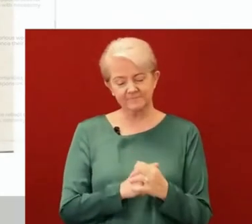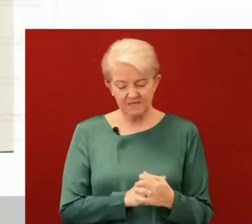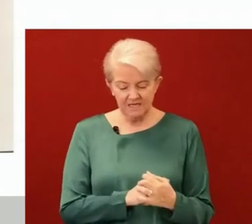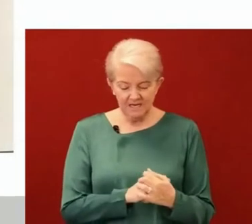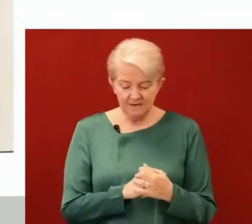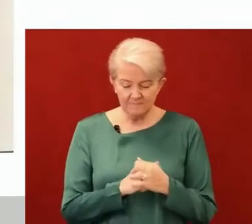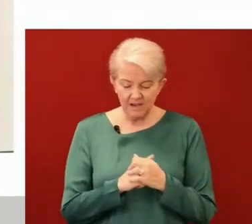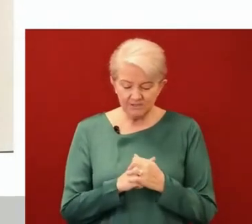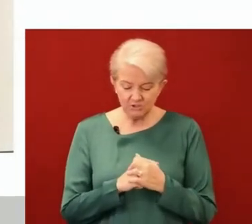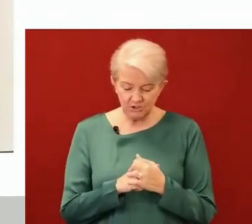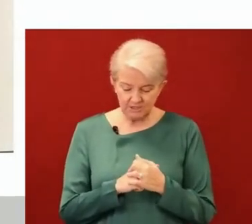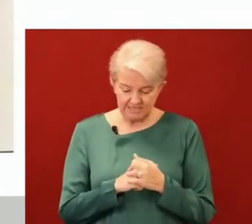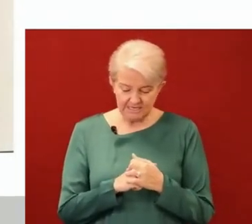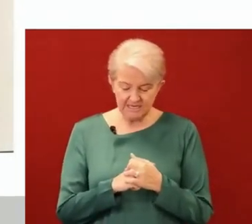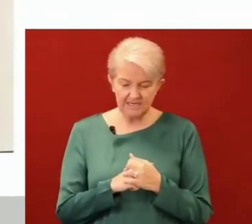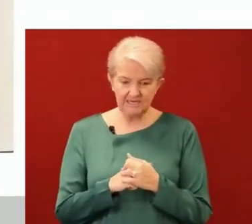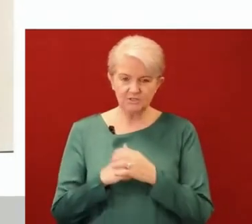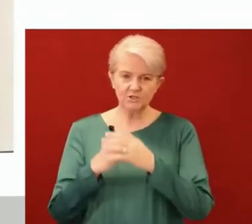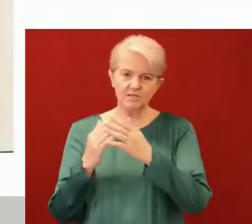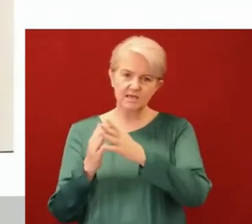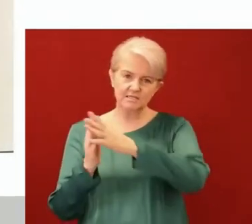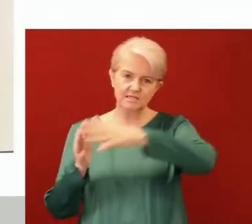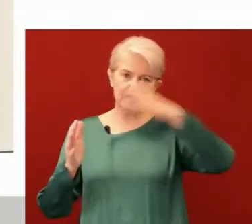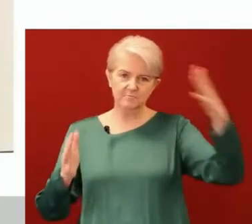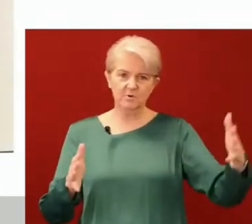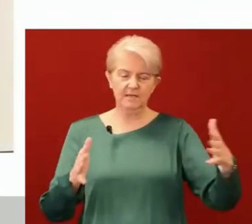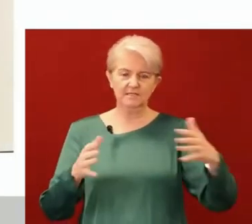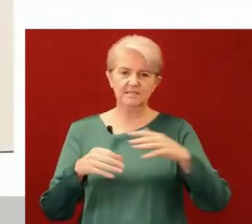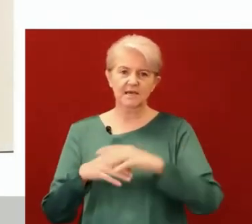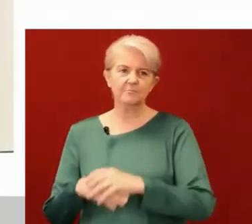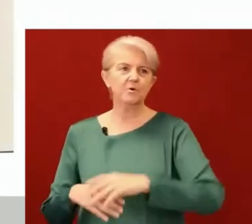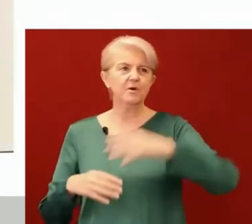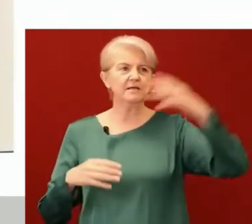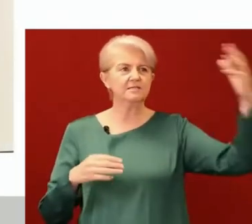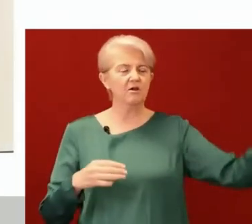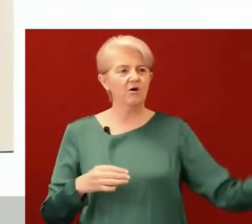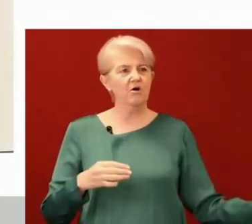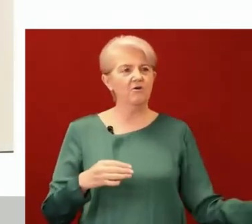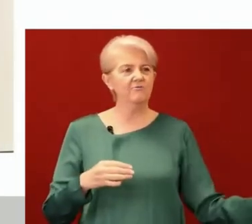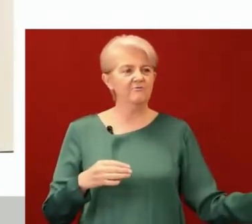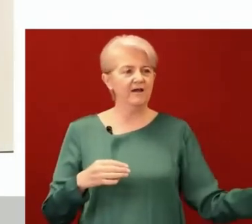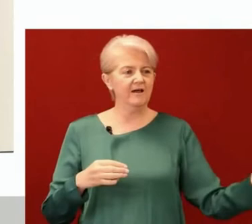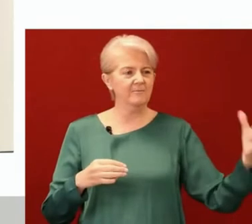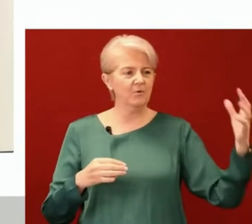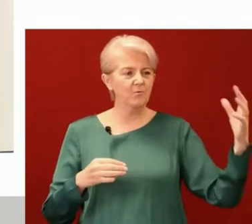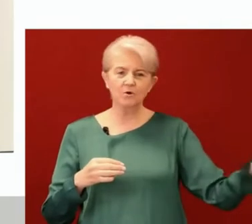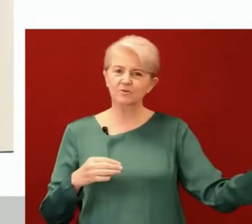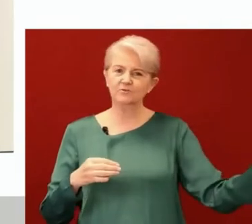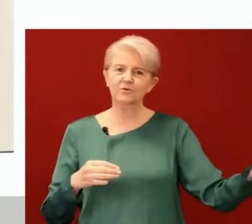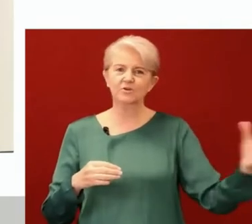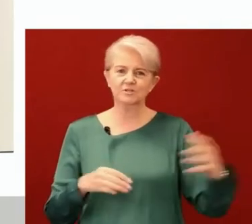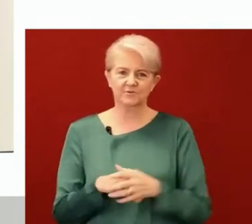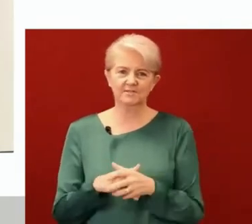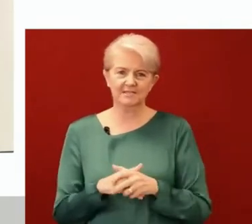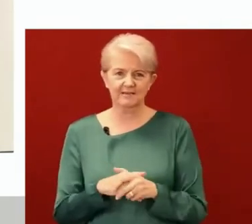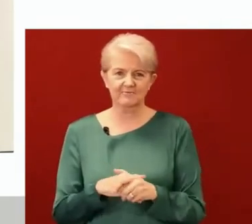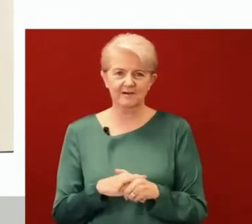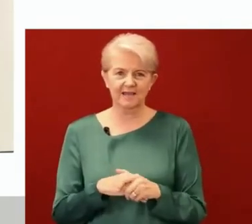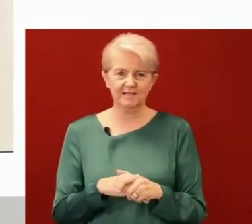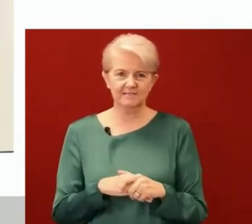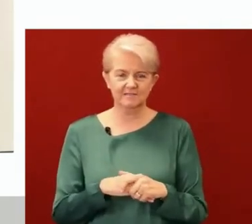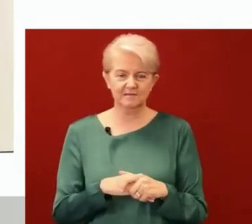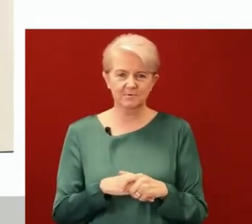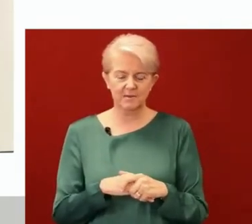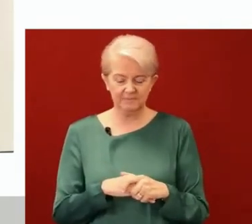beginning. My journey to get to that point of walking through those